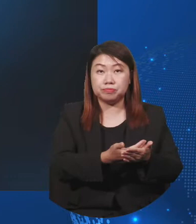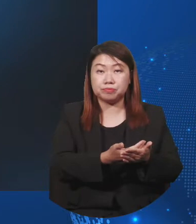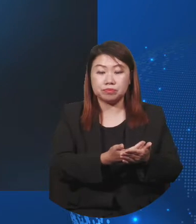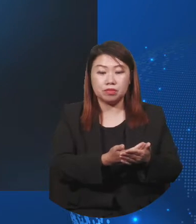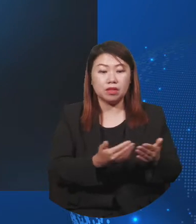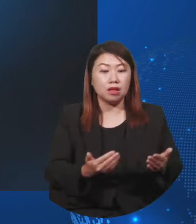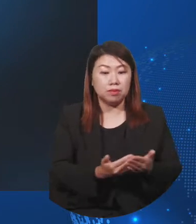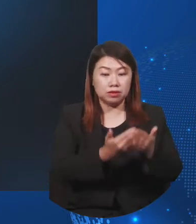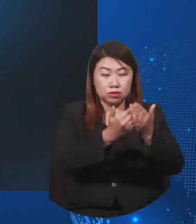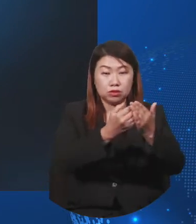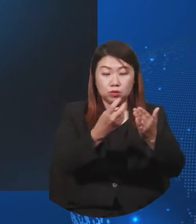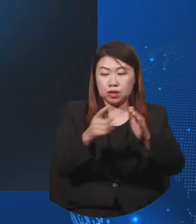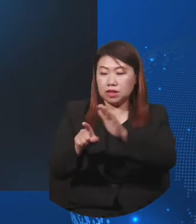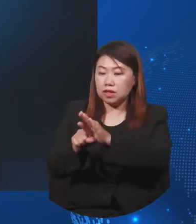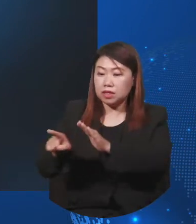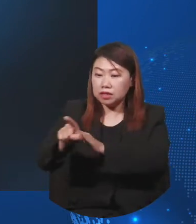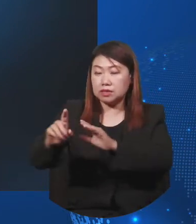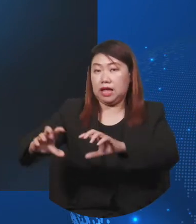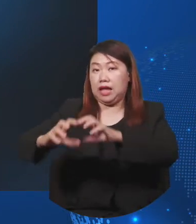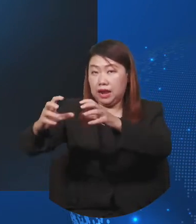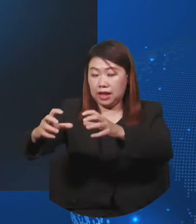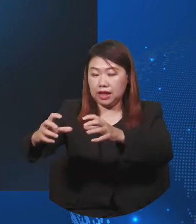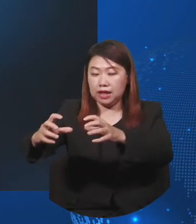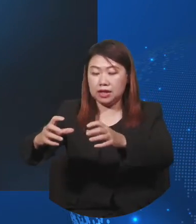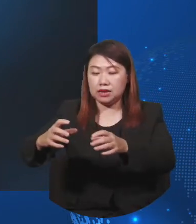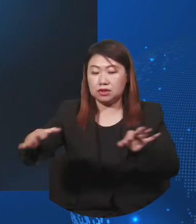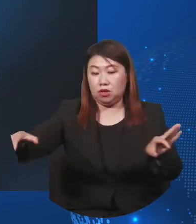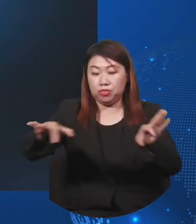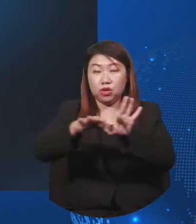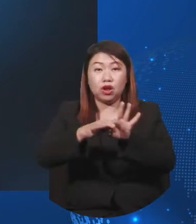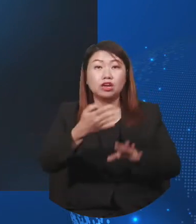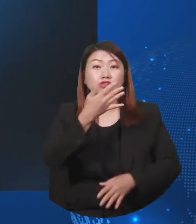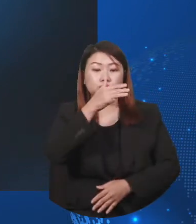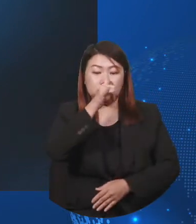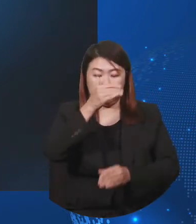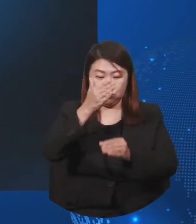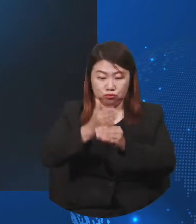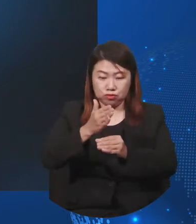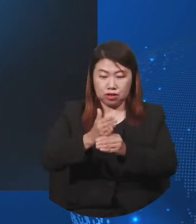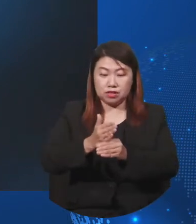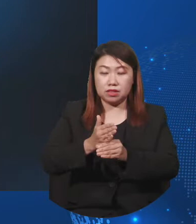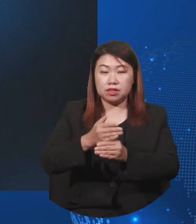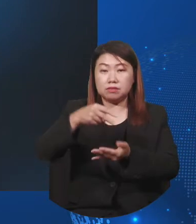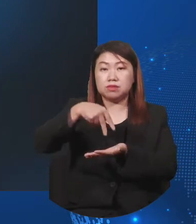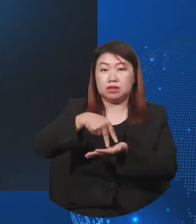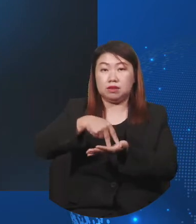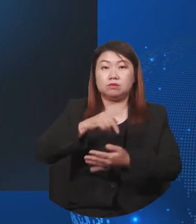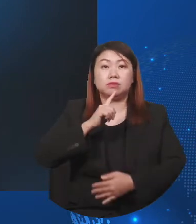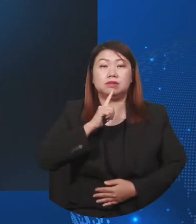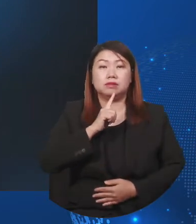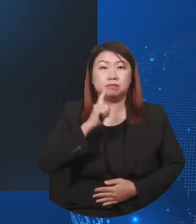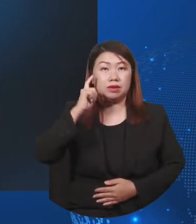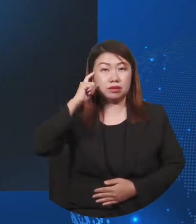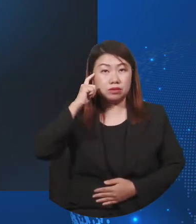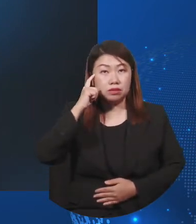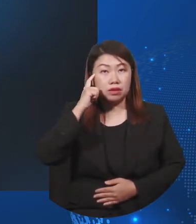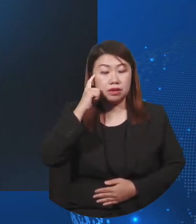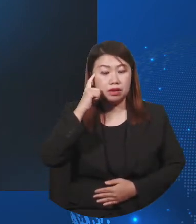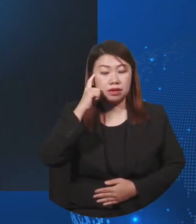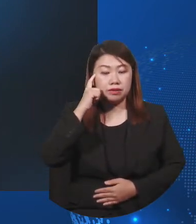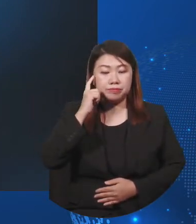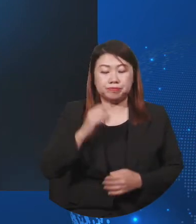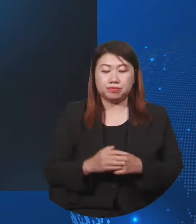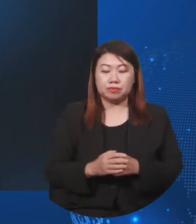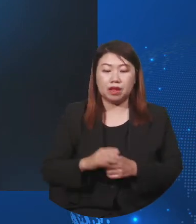developed countries. So through the triangular partnership, and is inclusively engaging